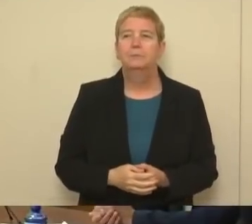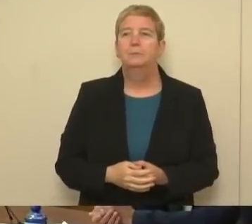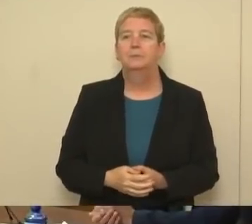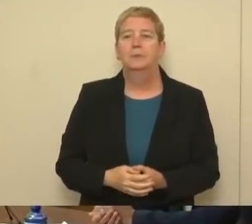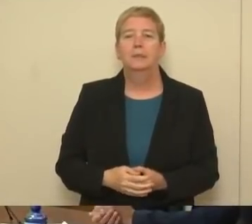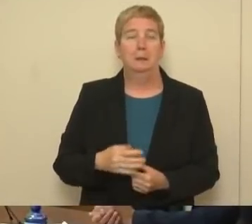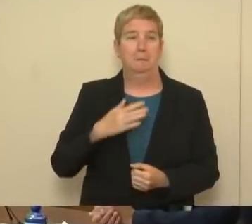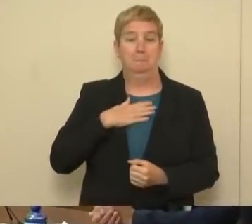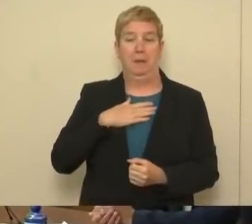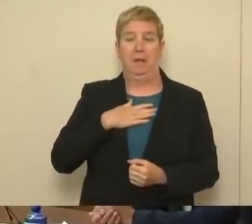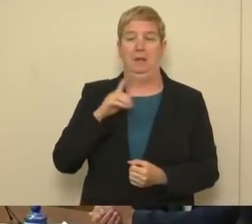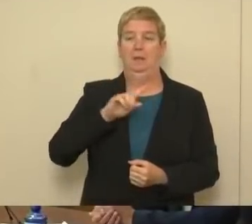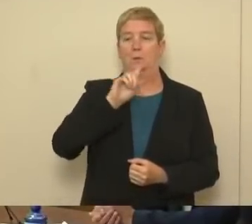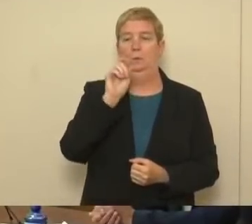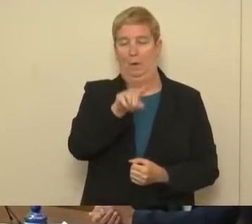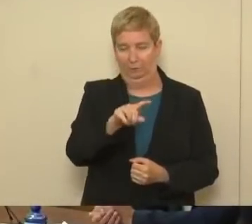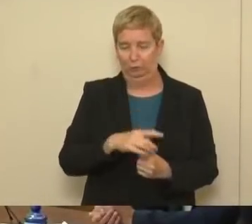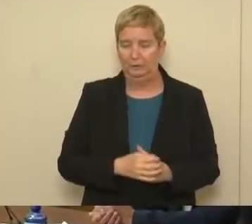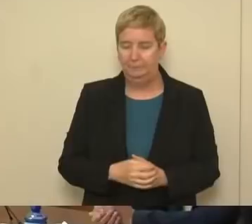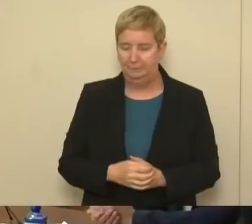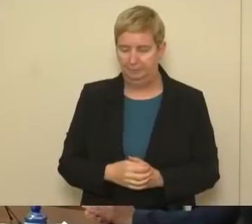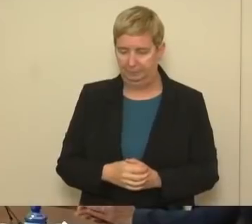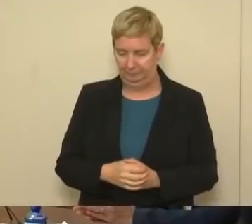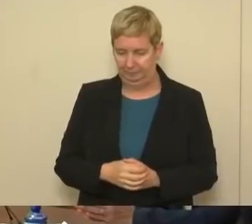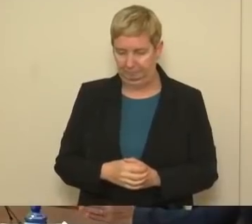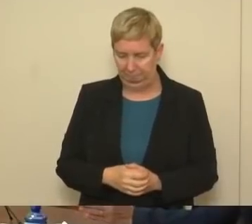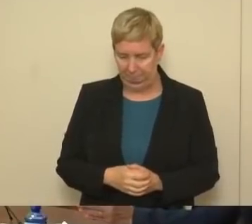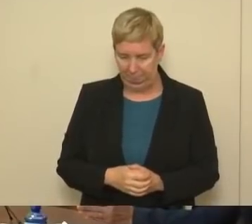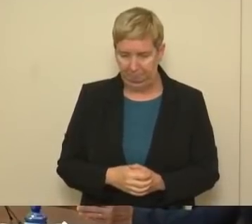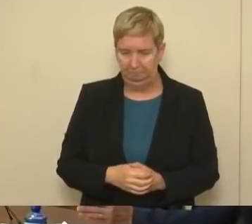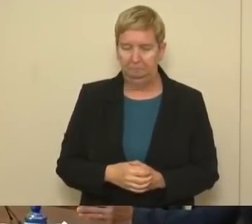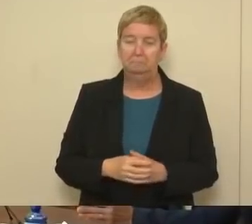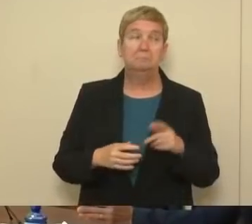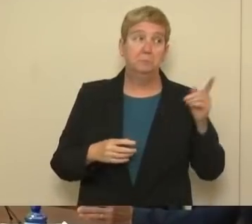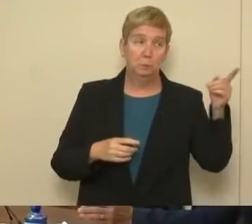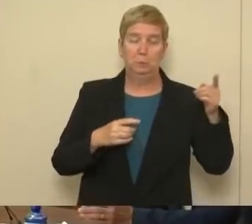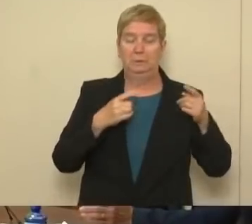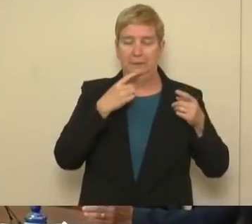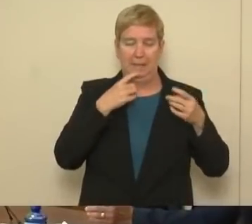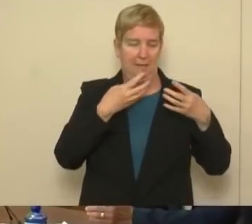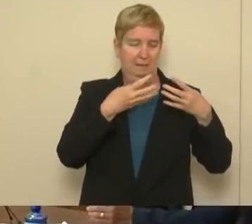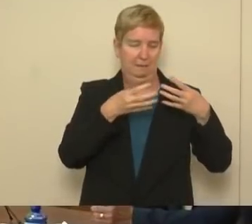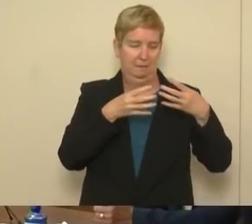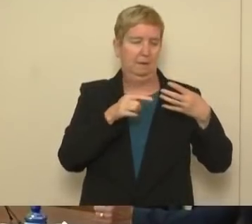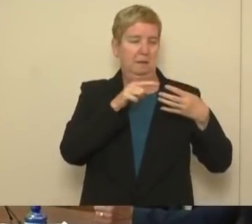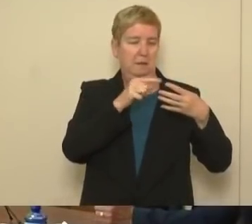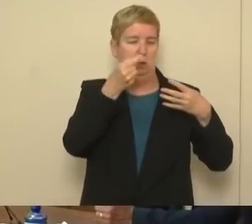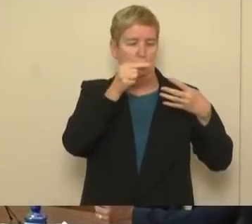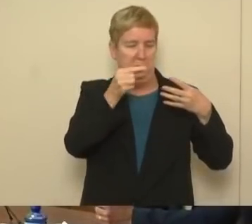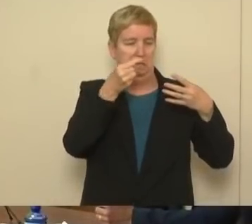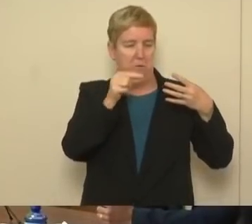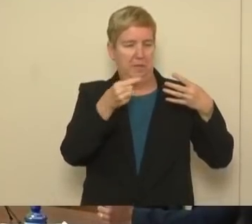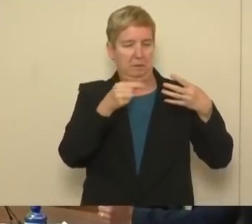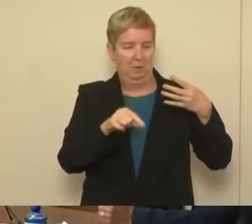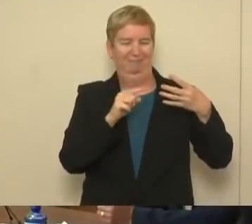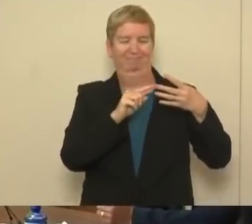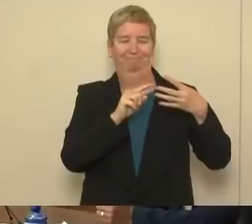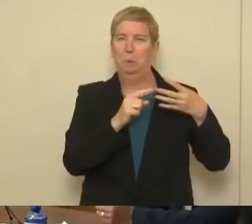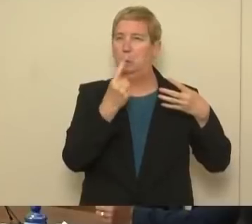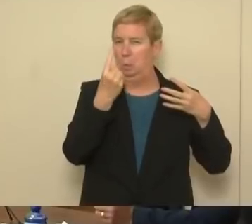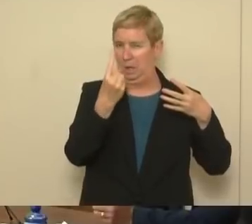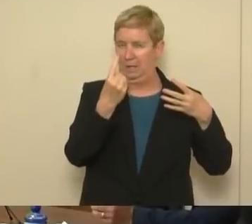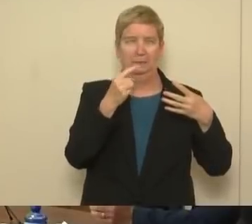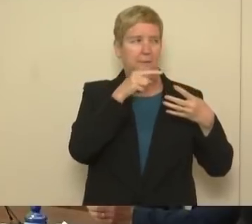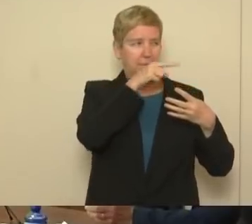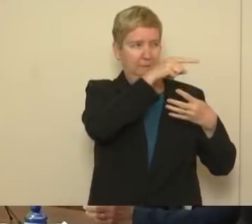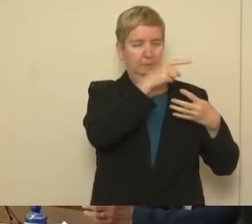My question is, given that almost all of the gating criteria is being met, except for one, which